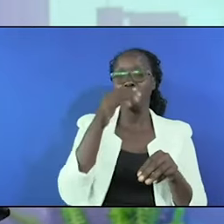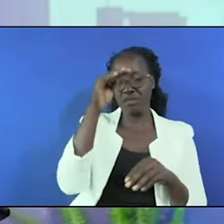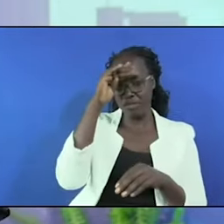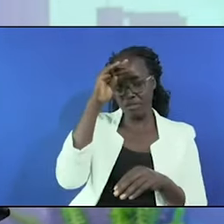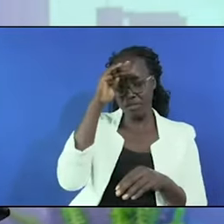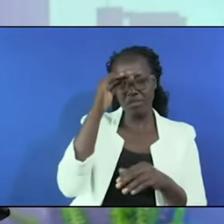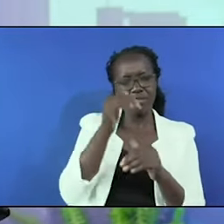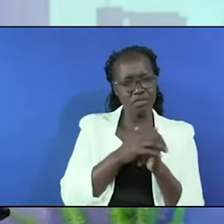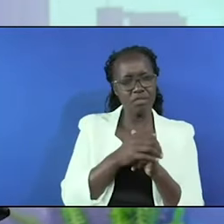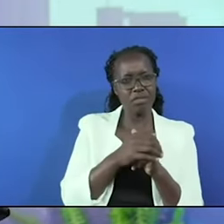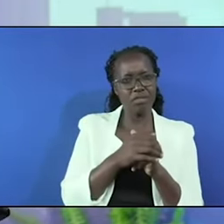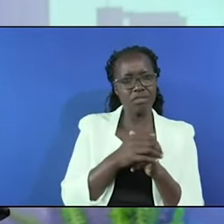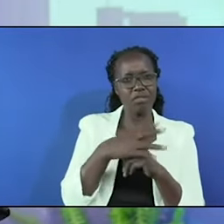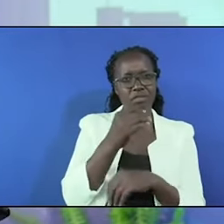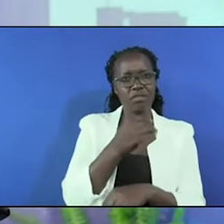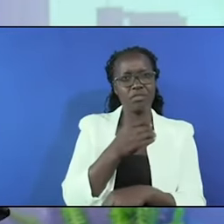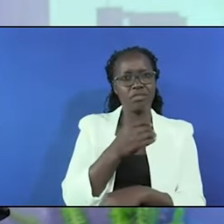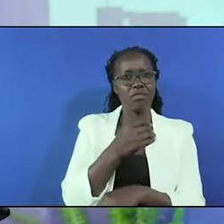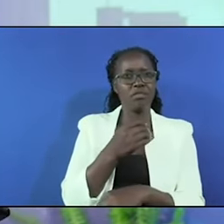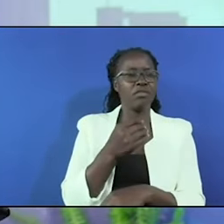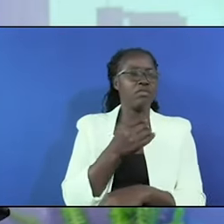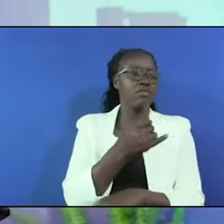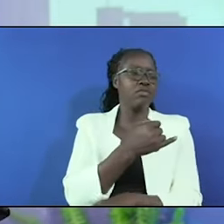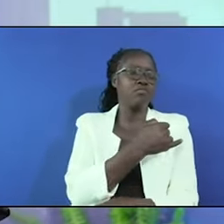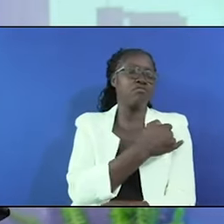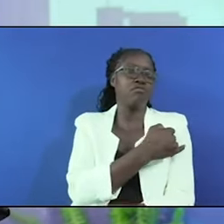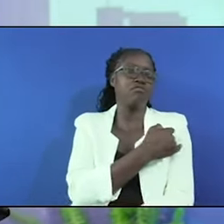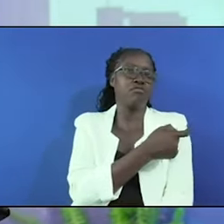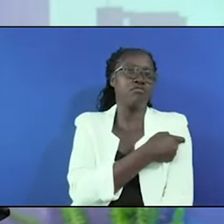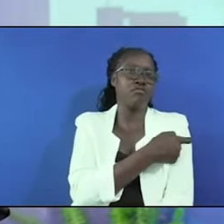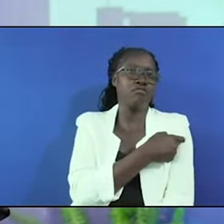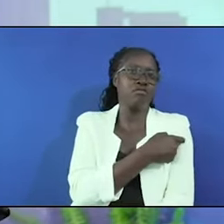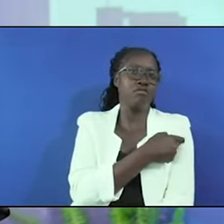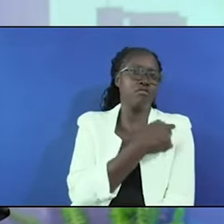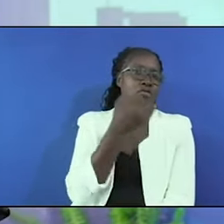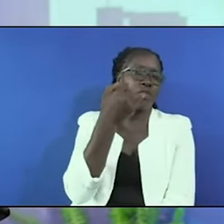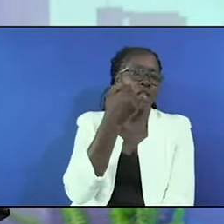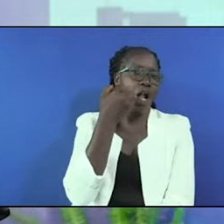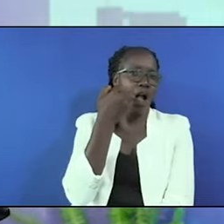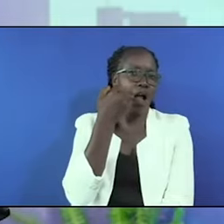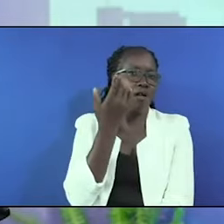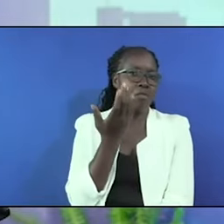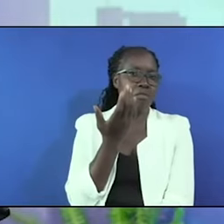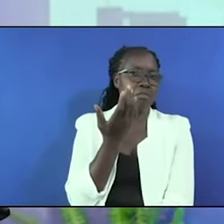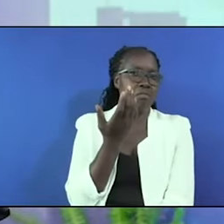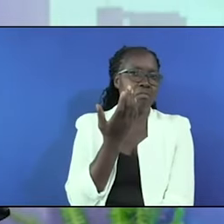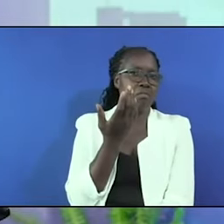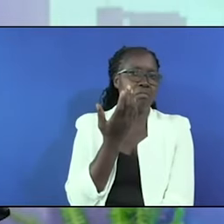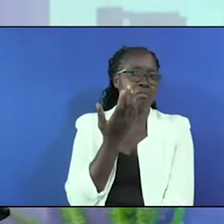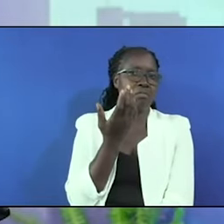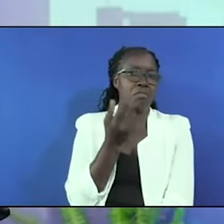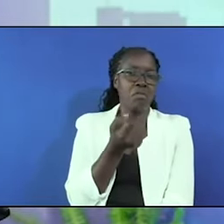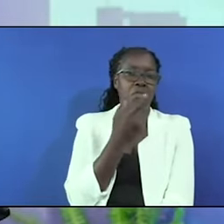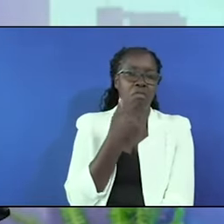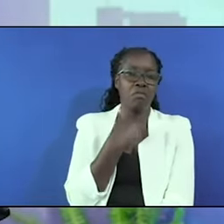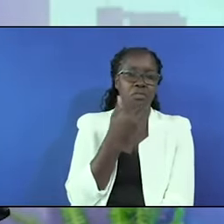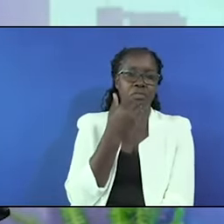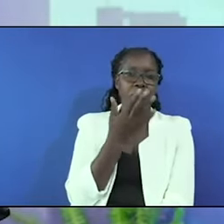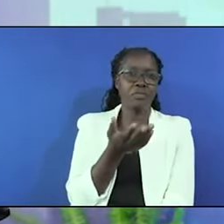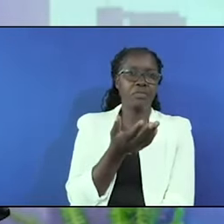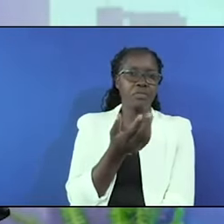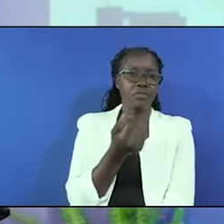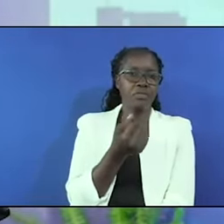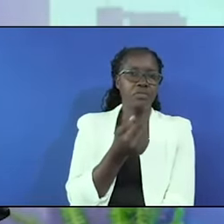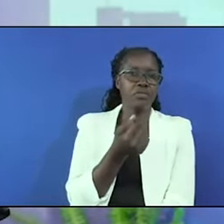alcoholism and drug addiction. They said these two don't have a medicine. They don't have